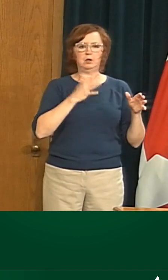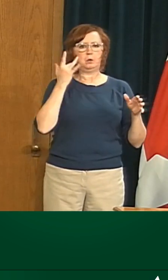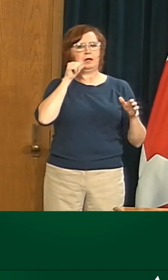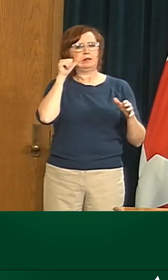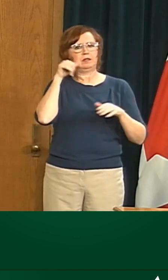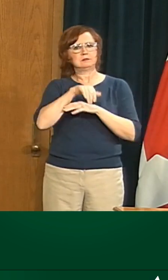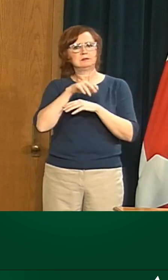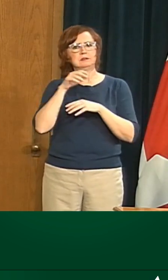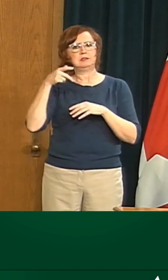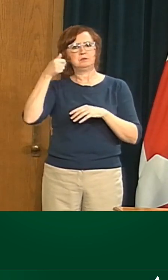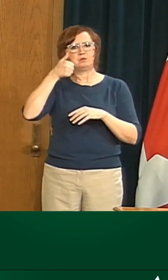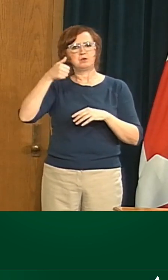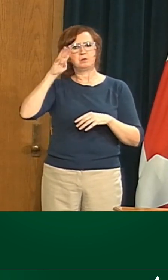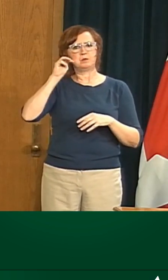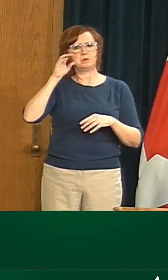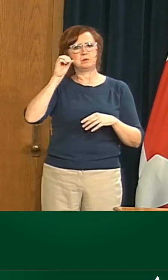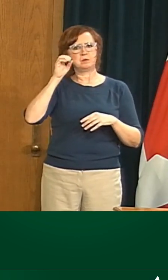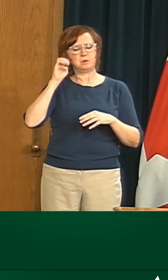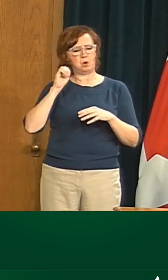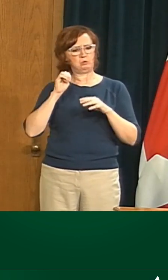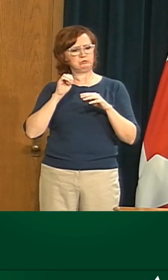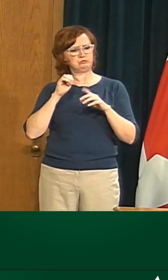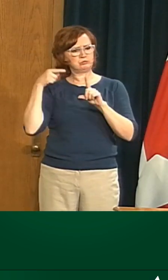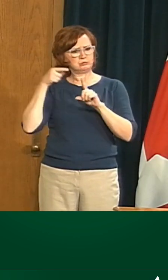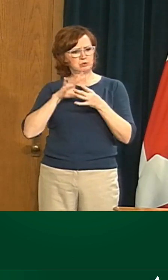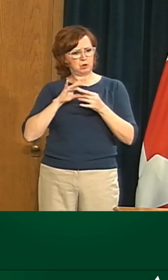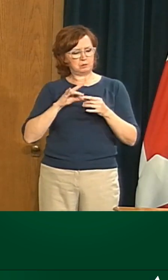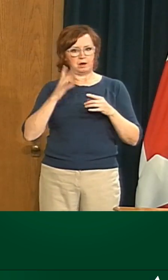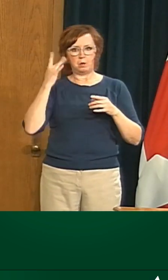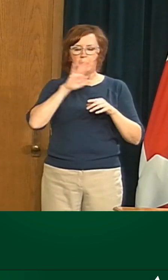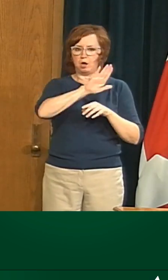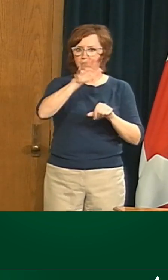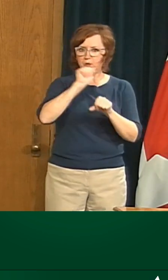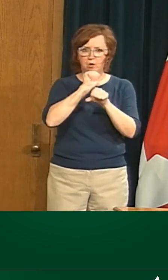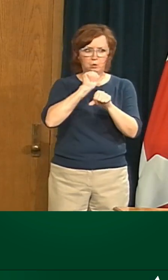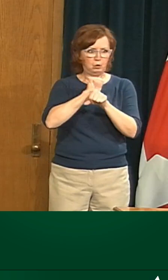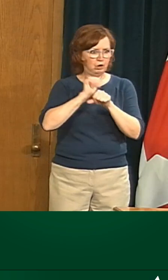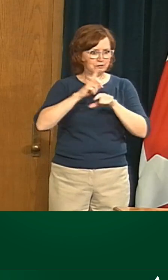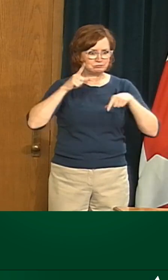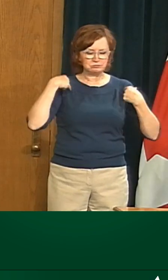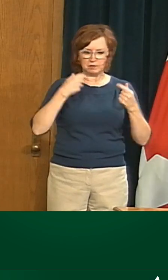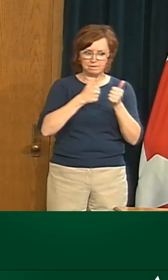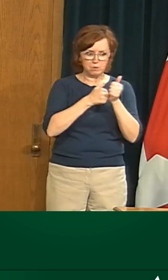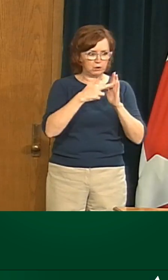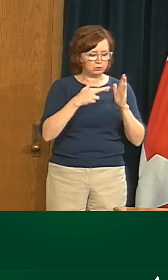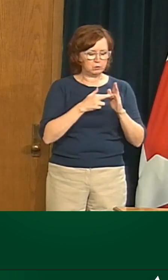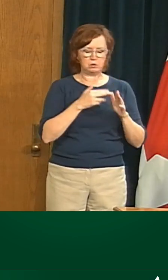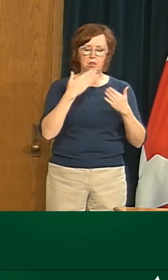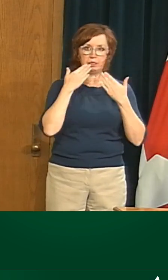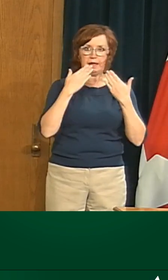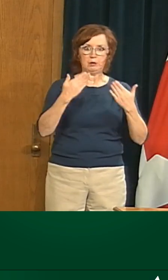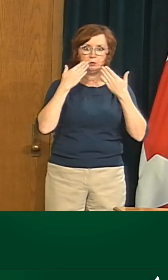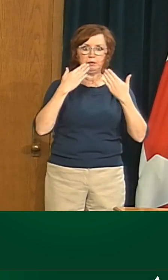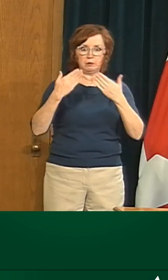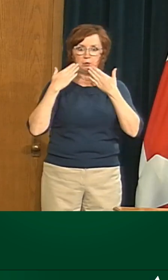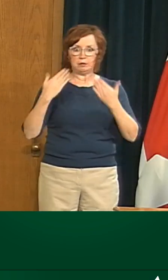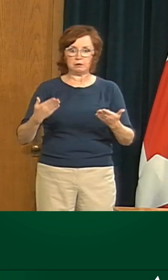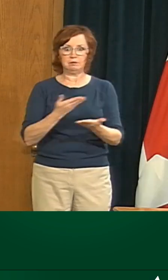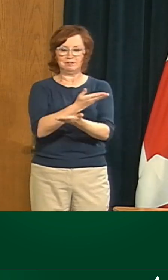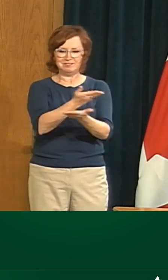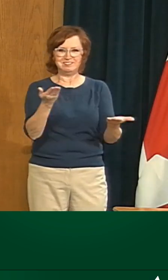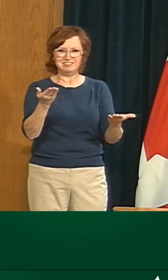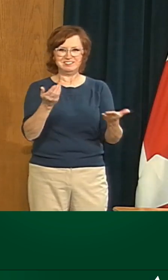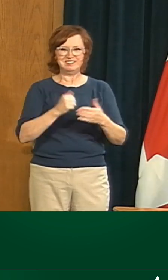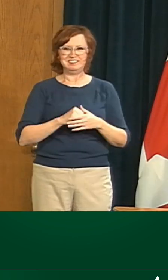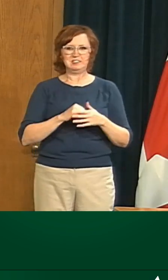really back to business as usual. It's going forward to business in a new normal for the next little while. And we will continue